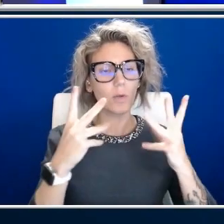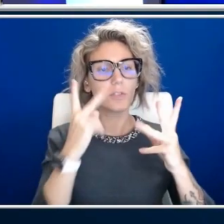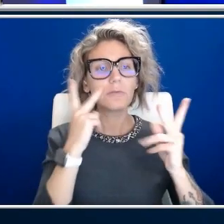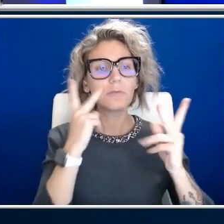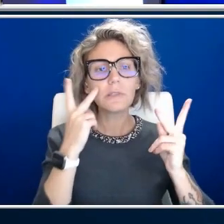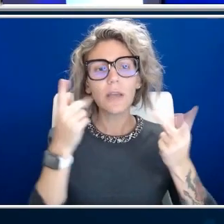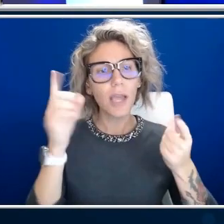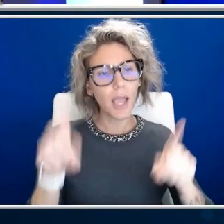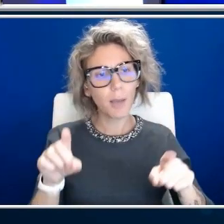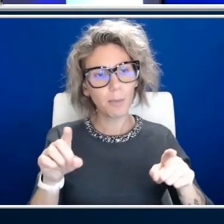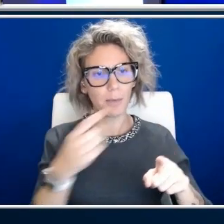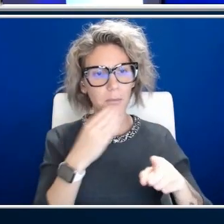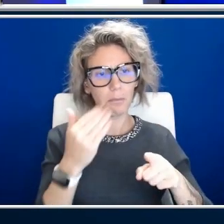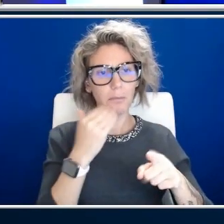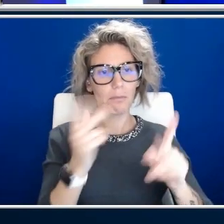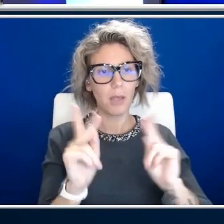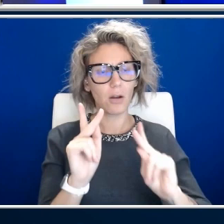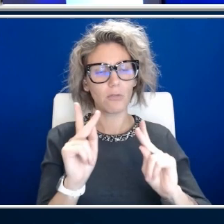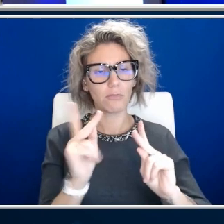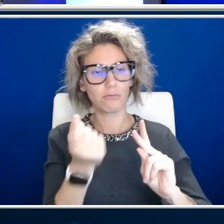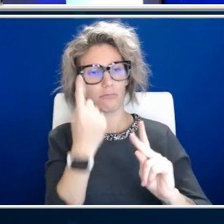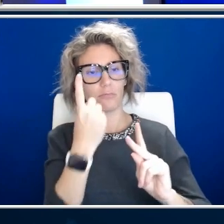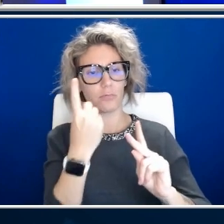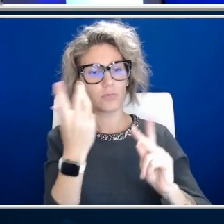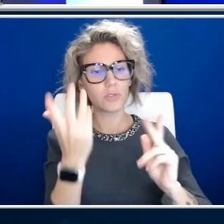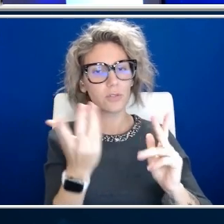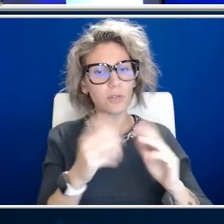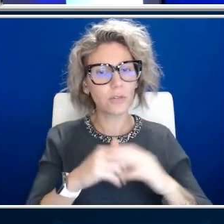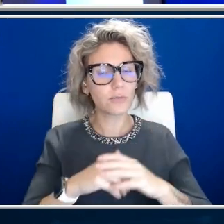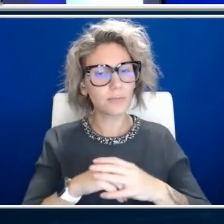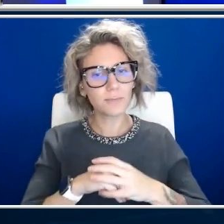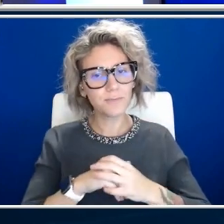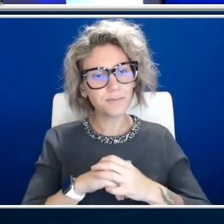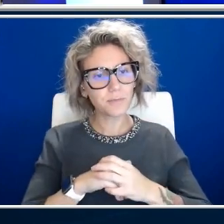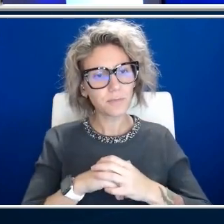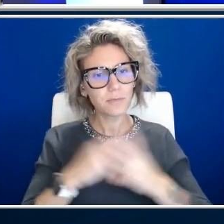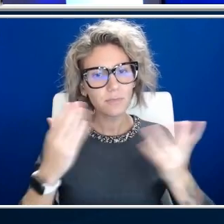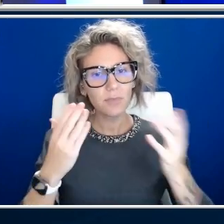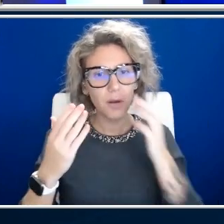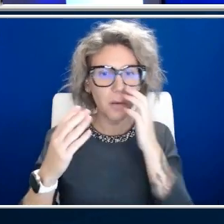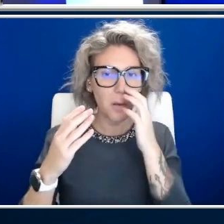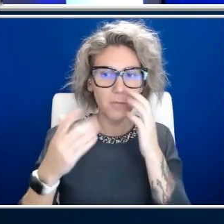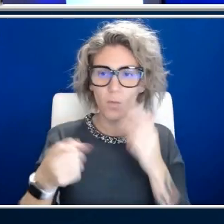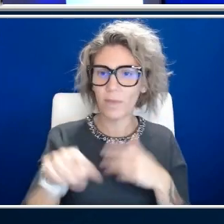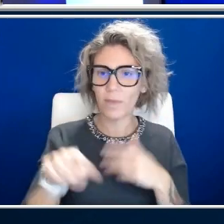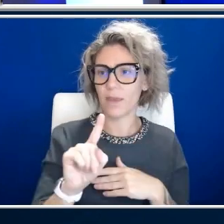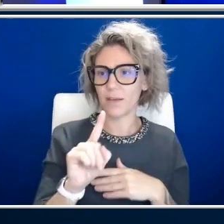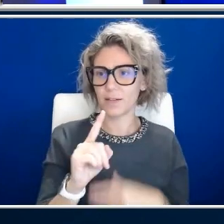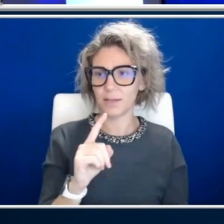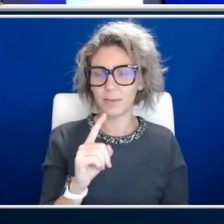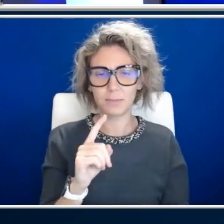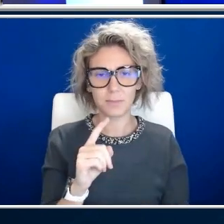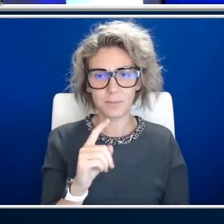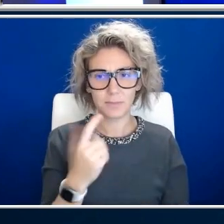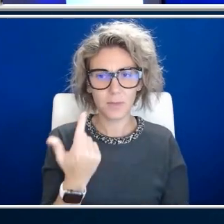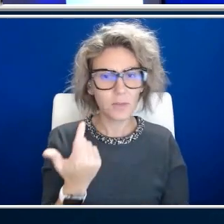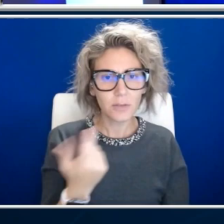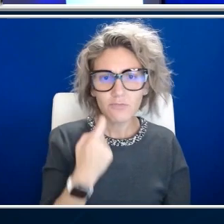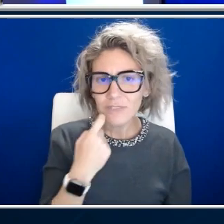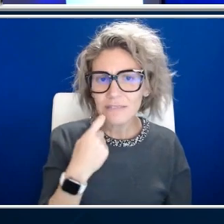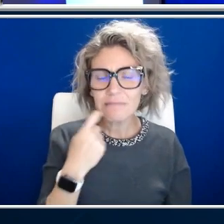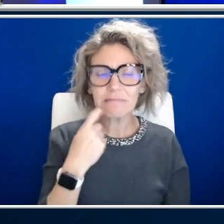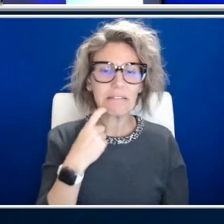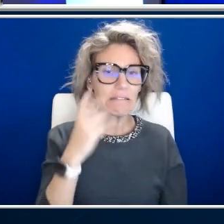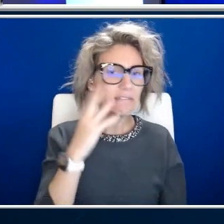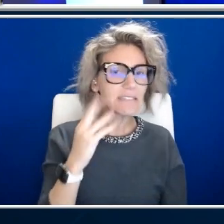people have a better understanding maybe of what the Sugars just went through and how these happy endings turn out?